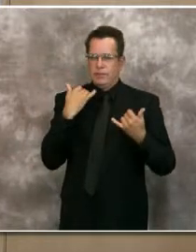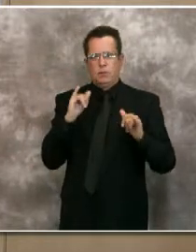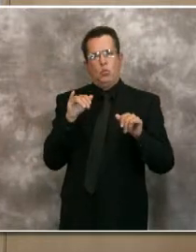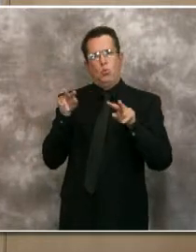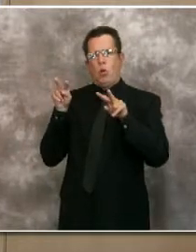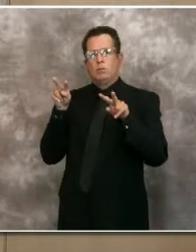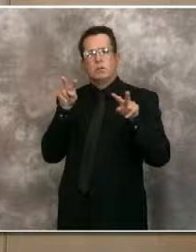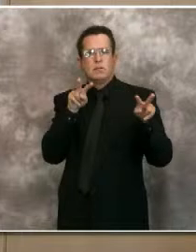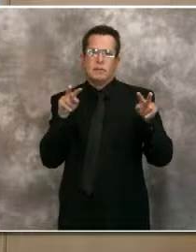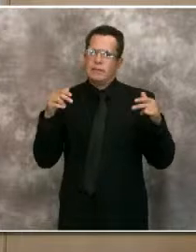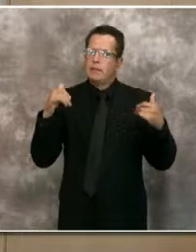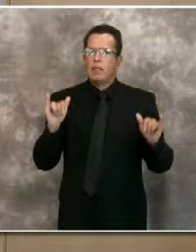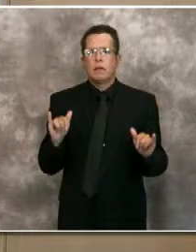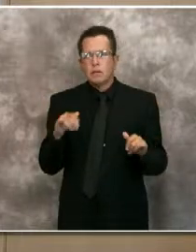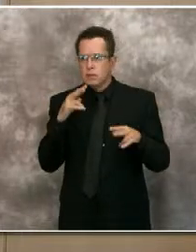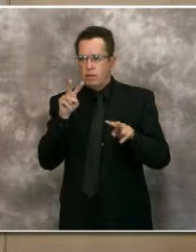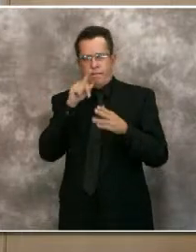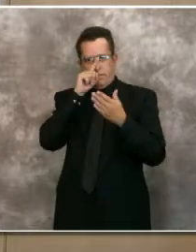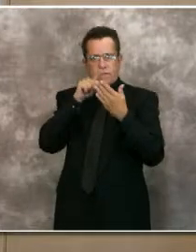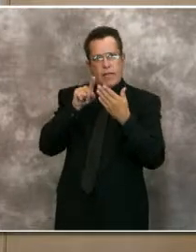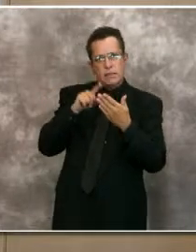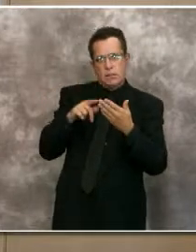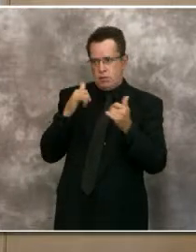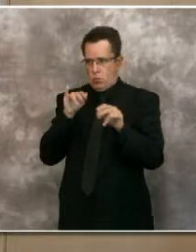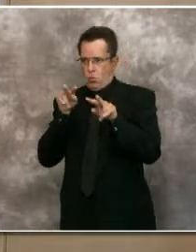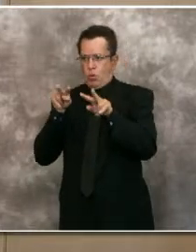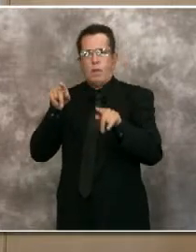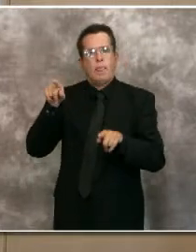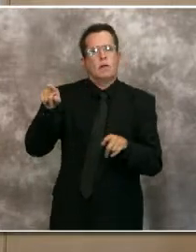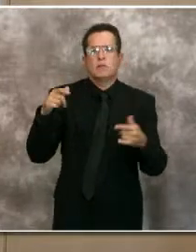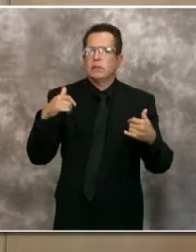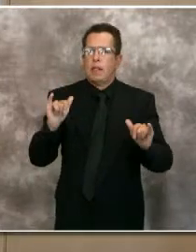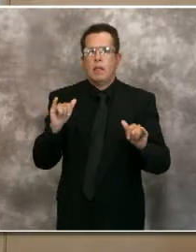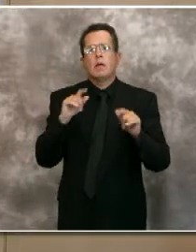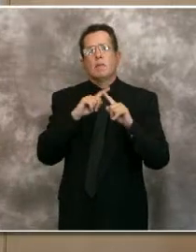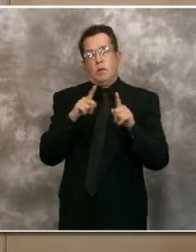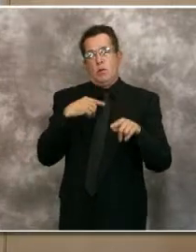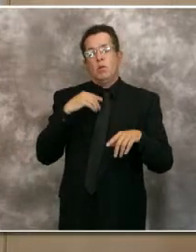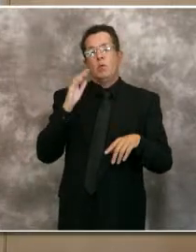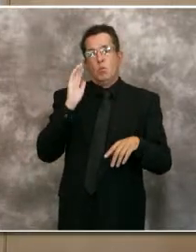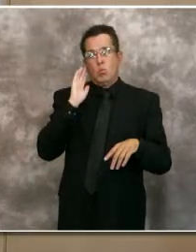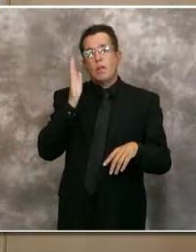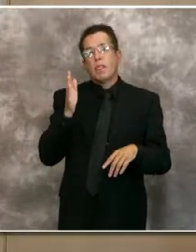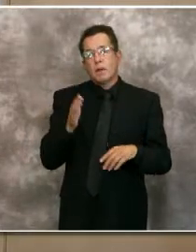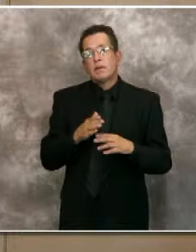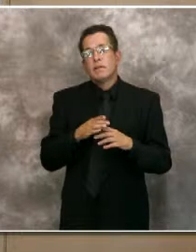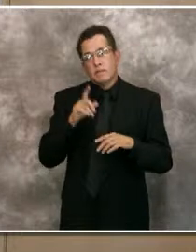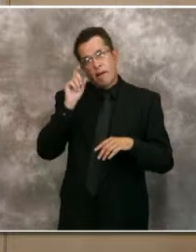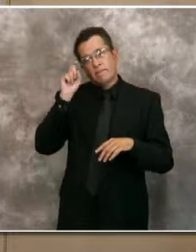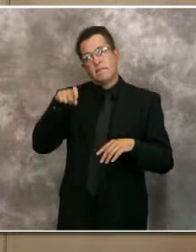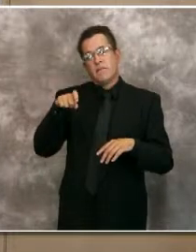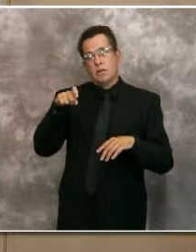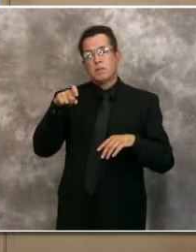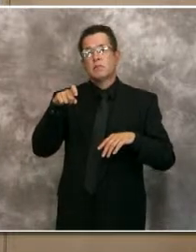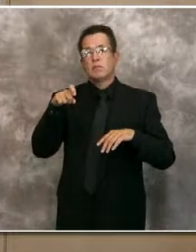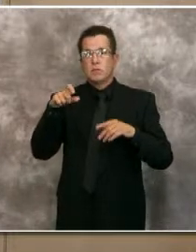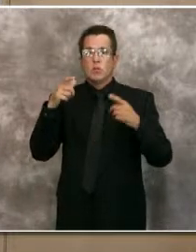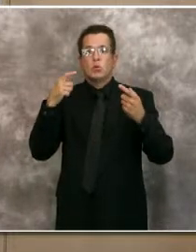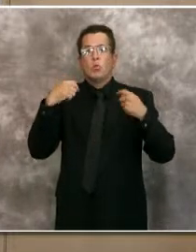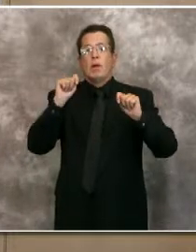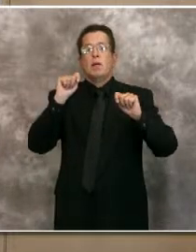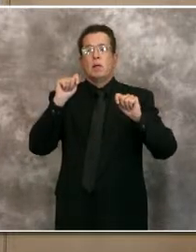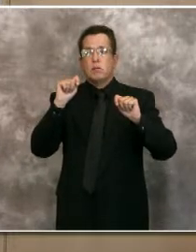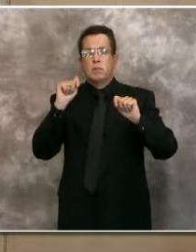aggressive about the investigations, but we would have to put something out in terms of trying